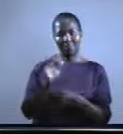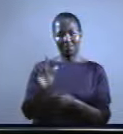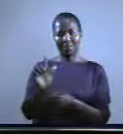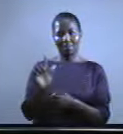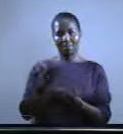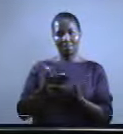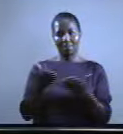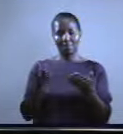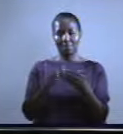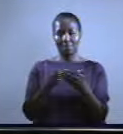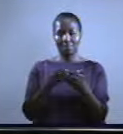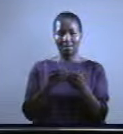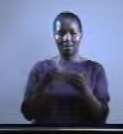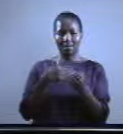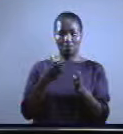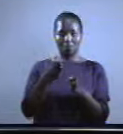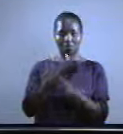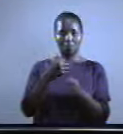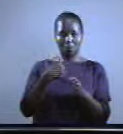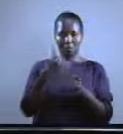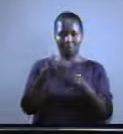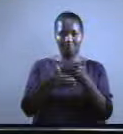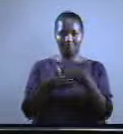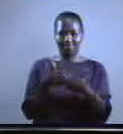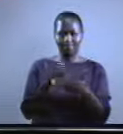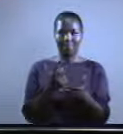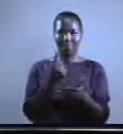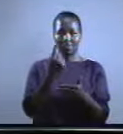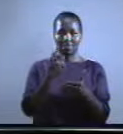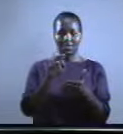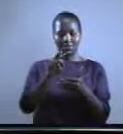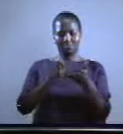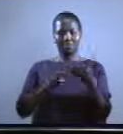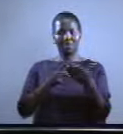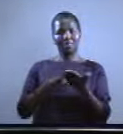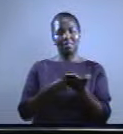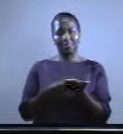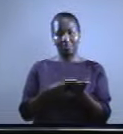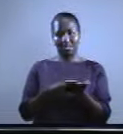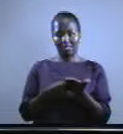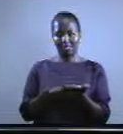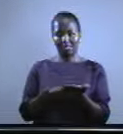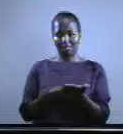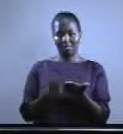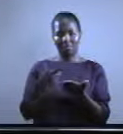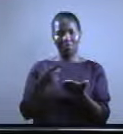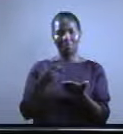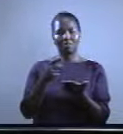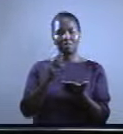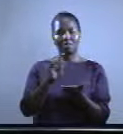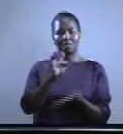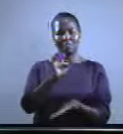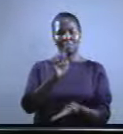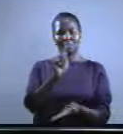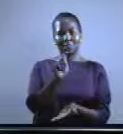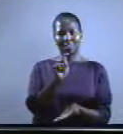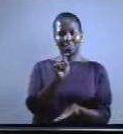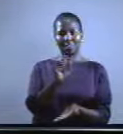Honorable members, before we proceed with the first reading debate on the Employment Tax Incentive